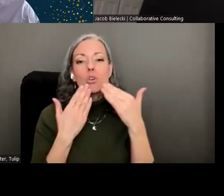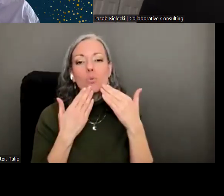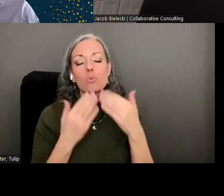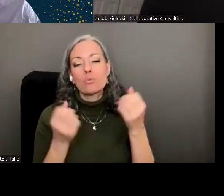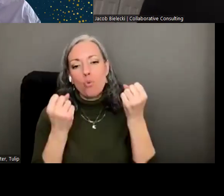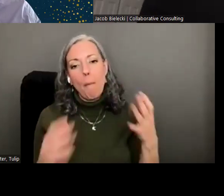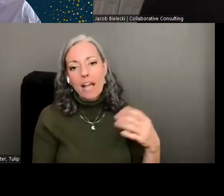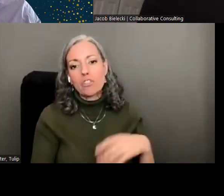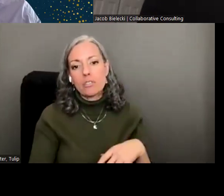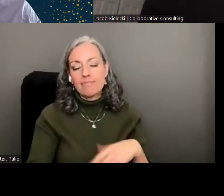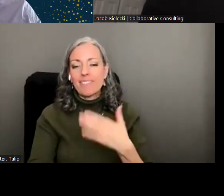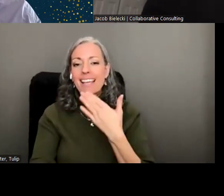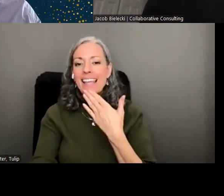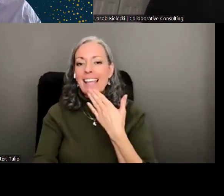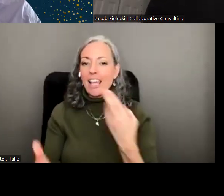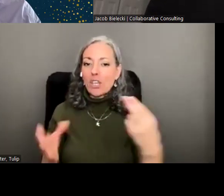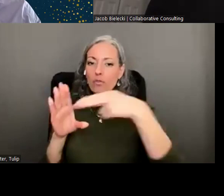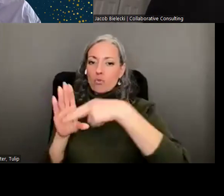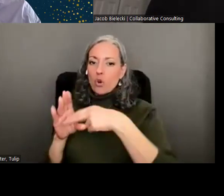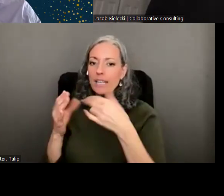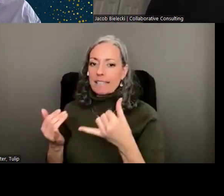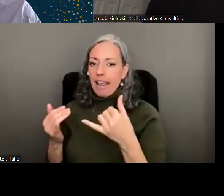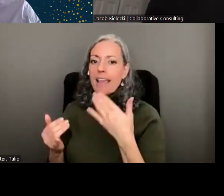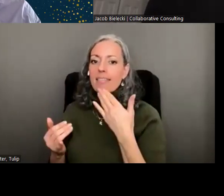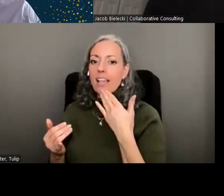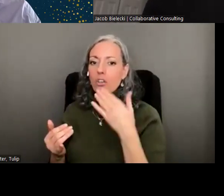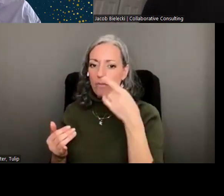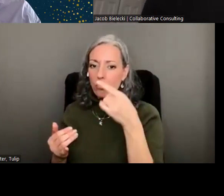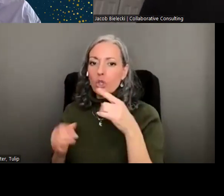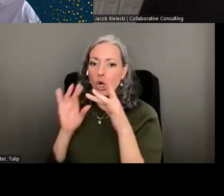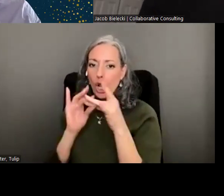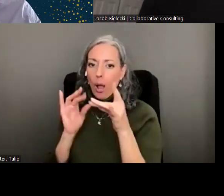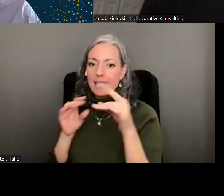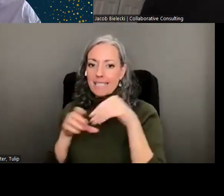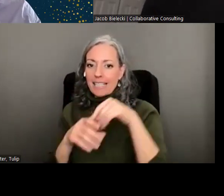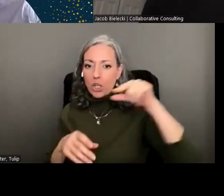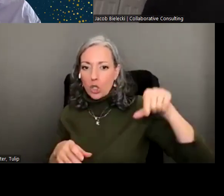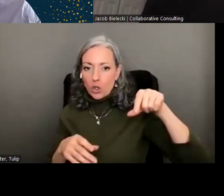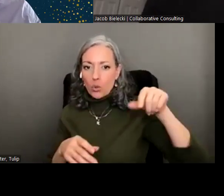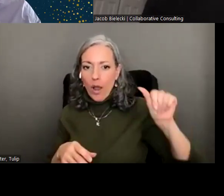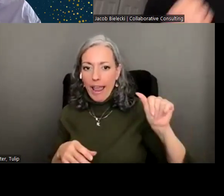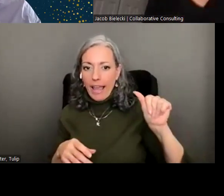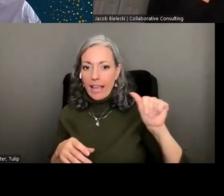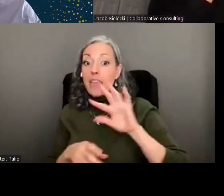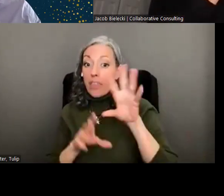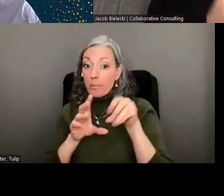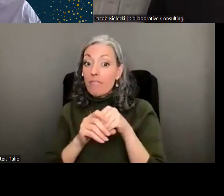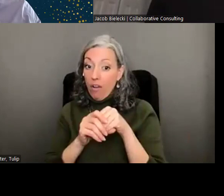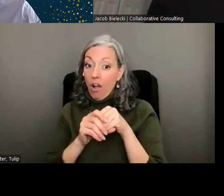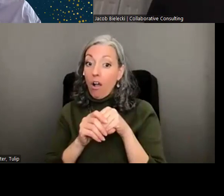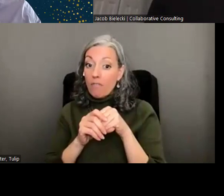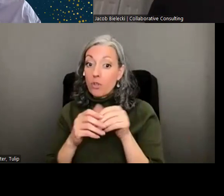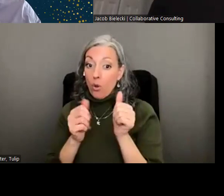Bonnie, thank you so much for joining today and for your comments in the Q&A that will be part of the record of this